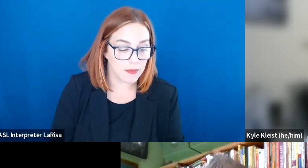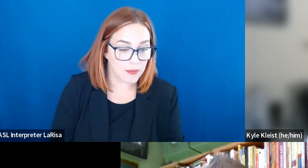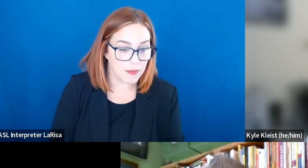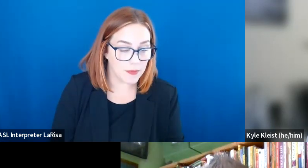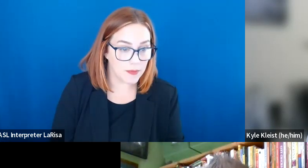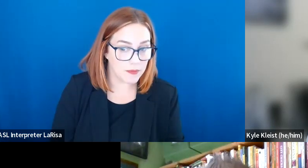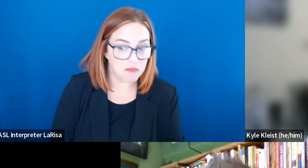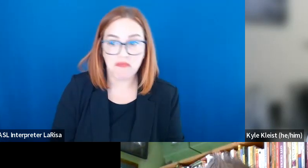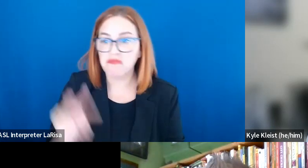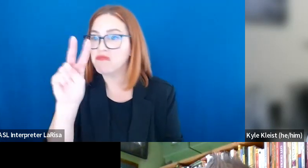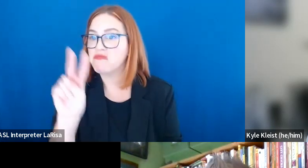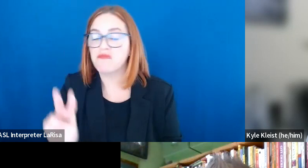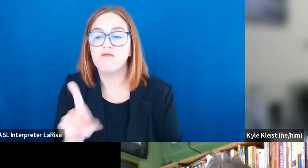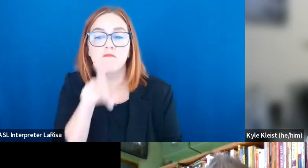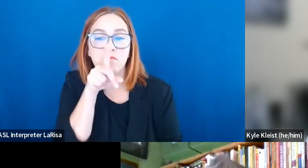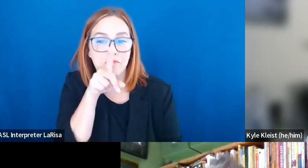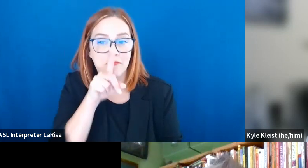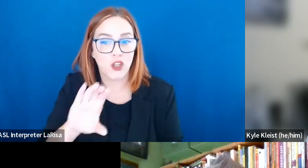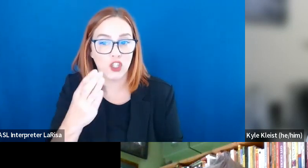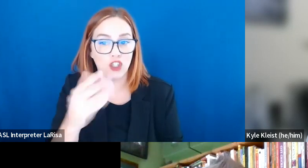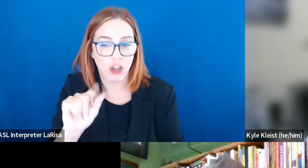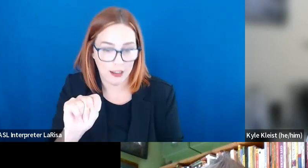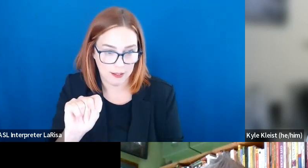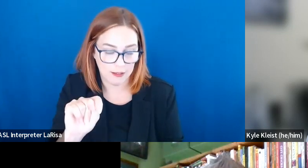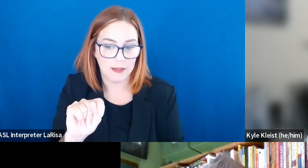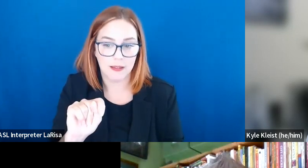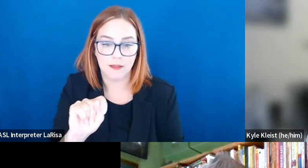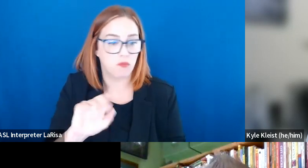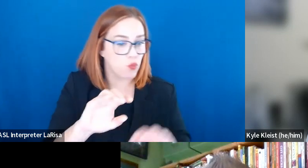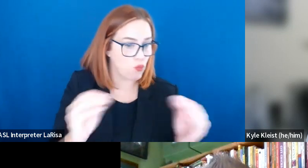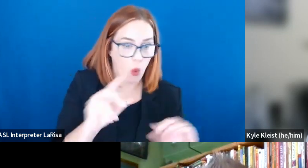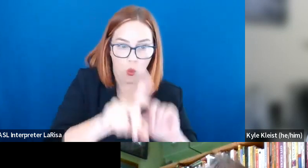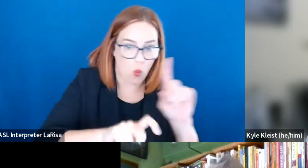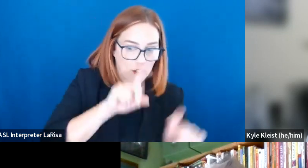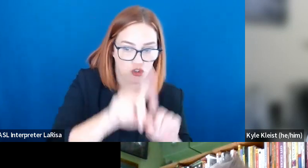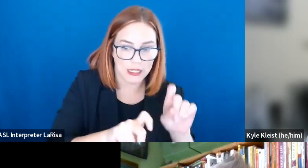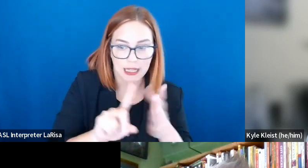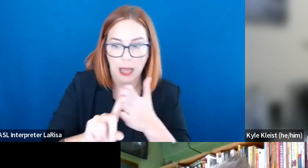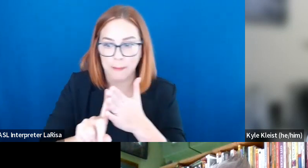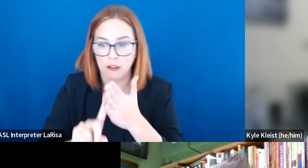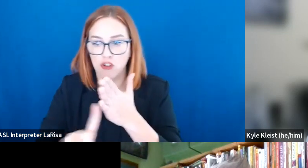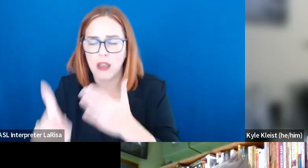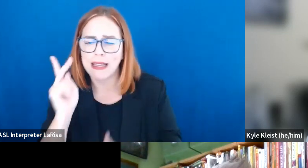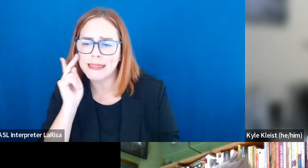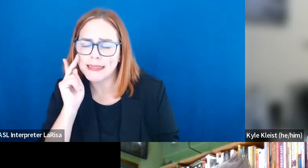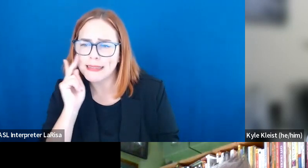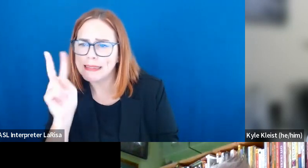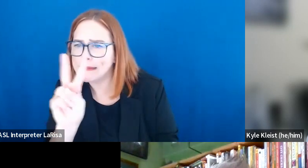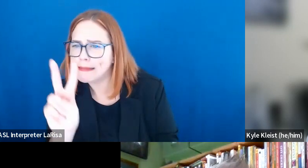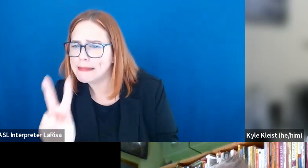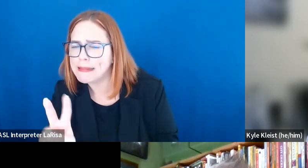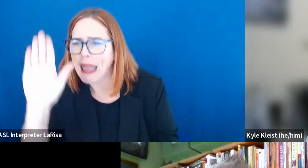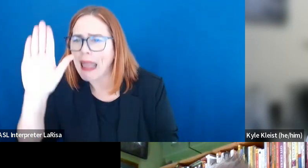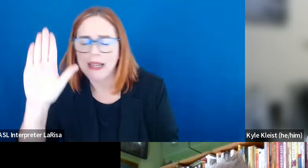don't see anything in the chat right now. No questions. Let me check and see if I don't see any hand ups as